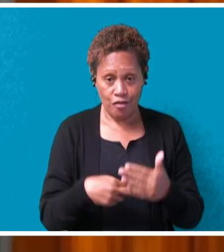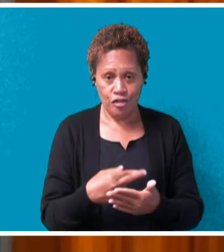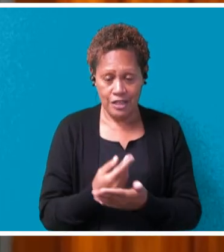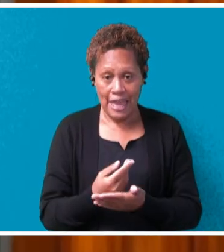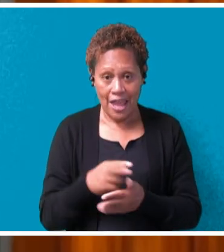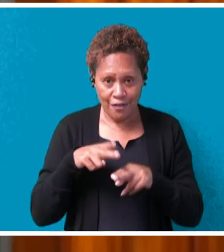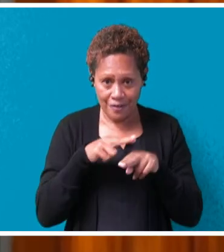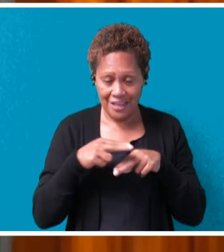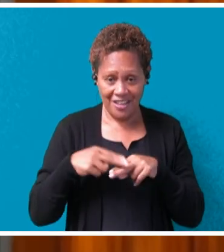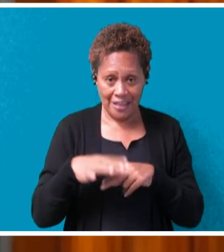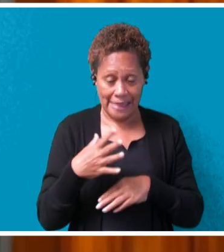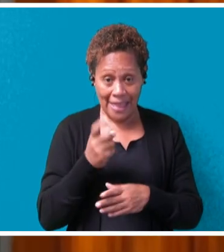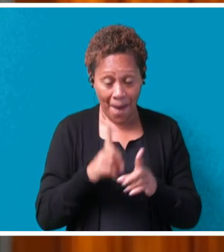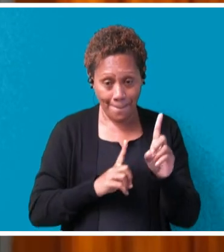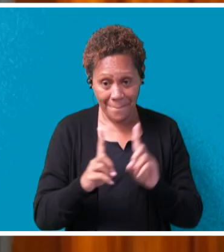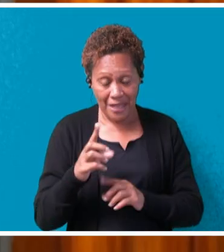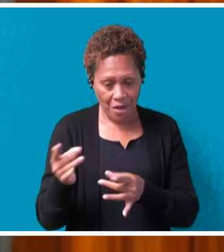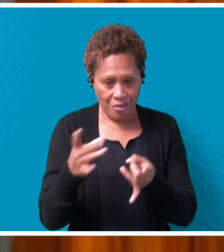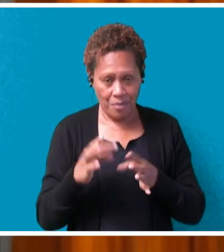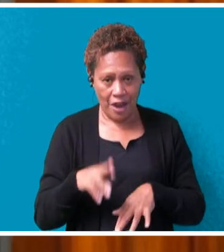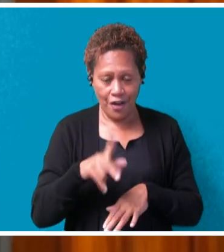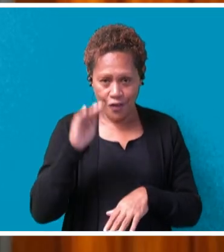honors its past while preparing for the future.